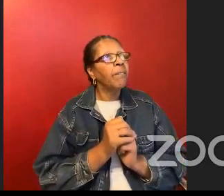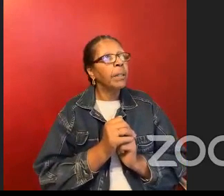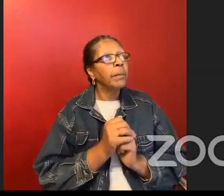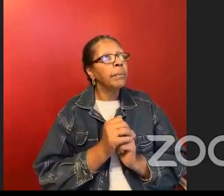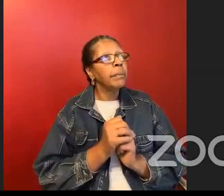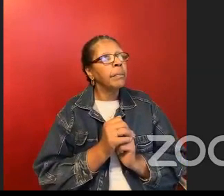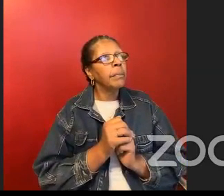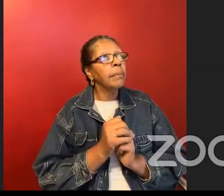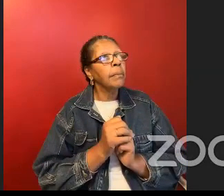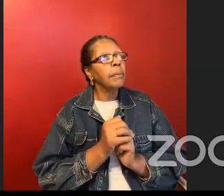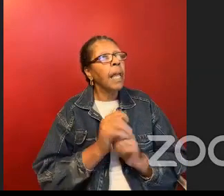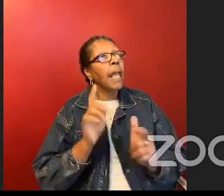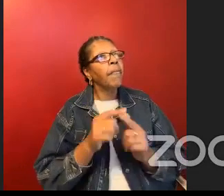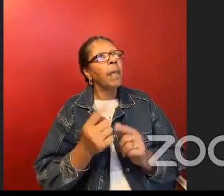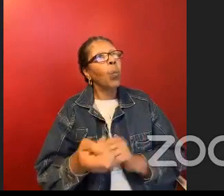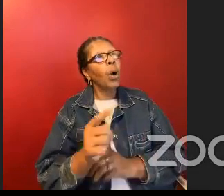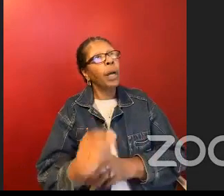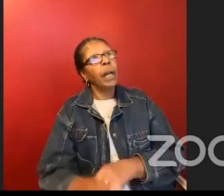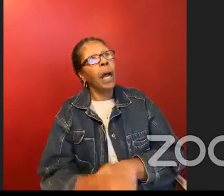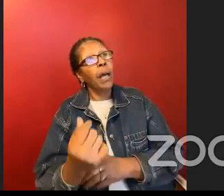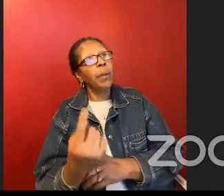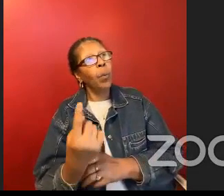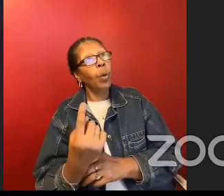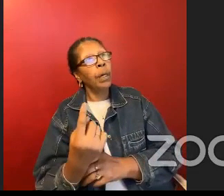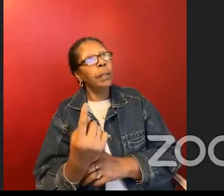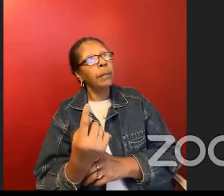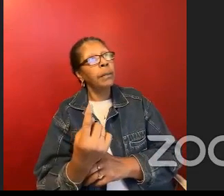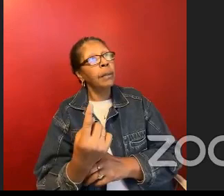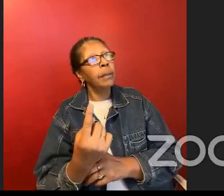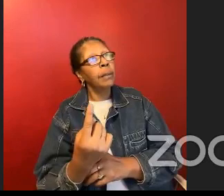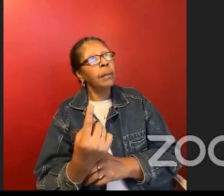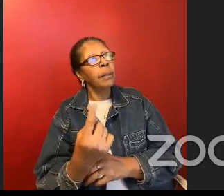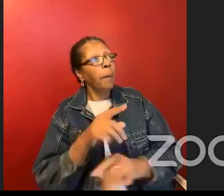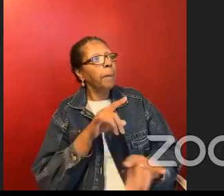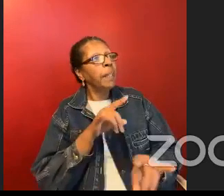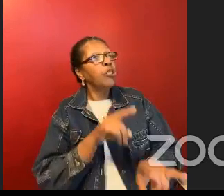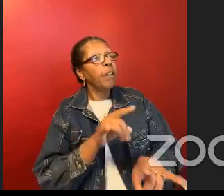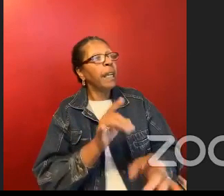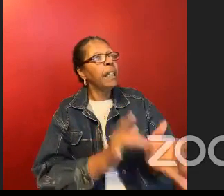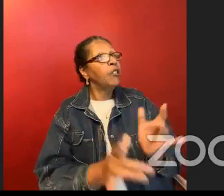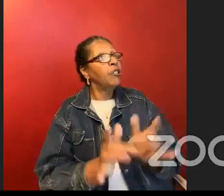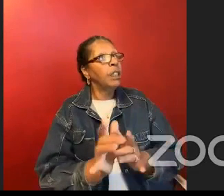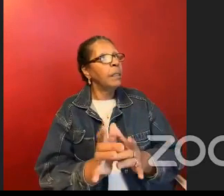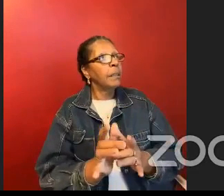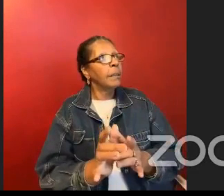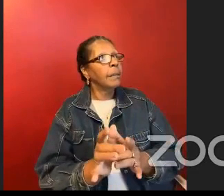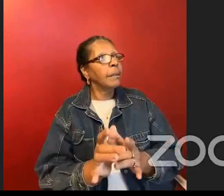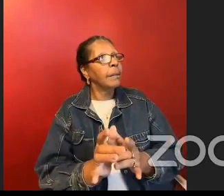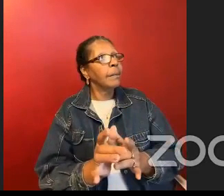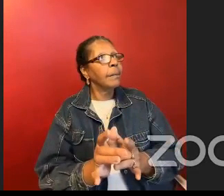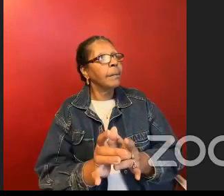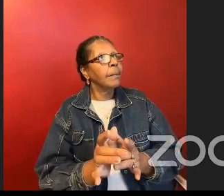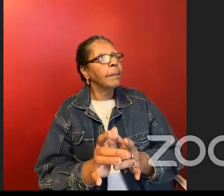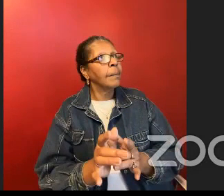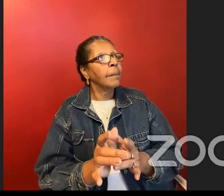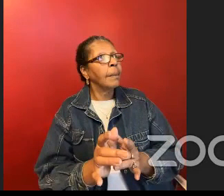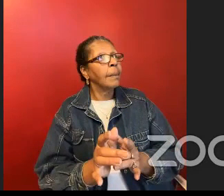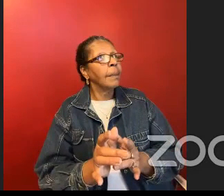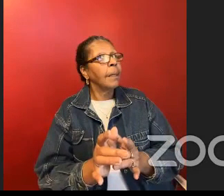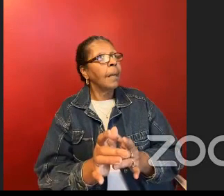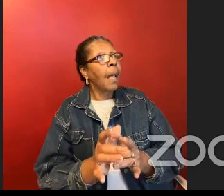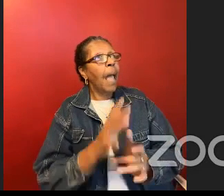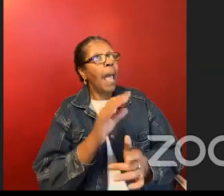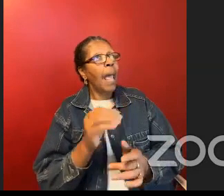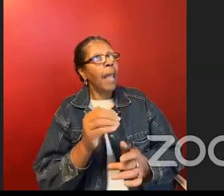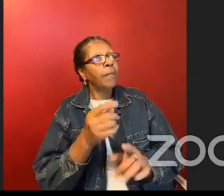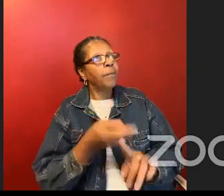one other one betrayed him to the point where he felt compelled to take his own life. As